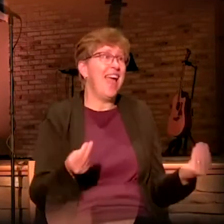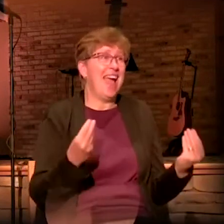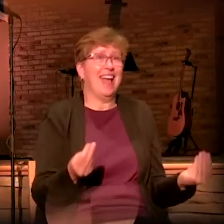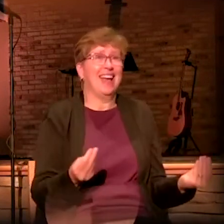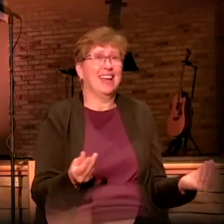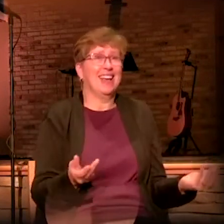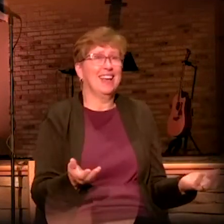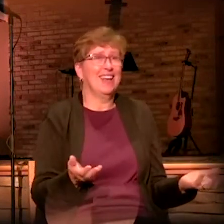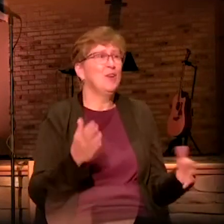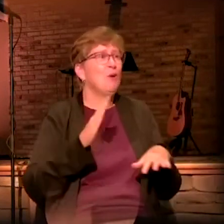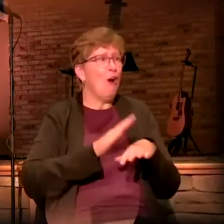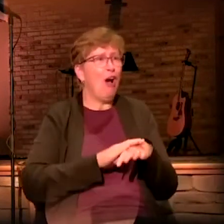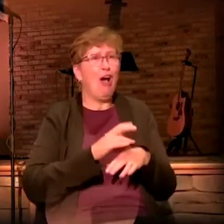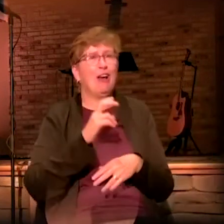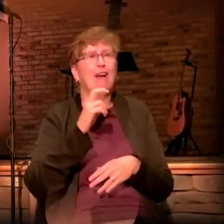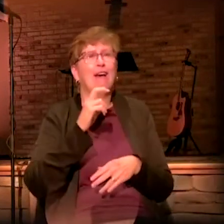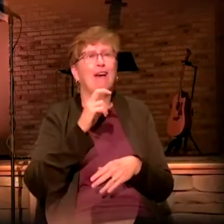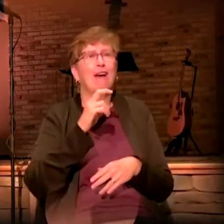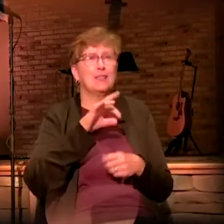journey,